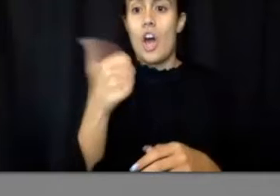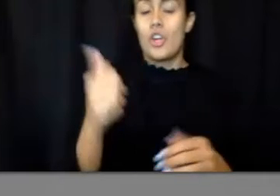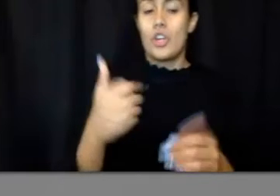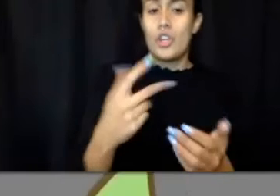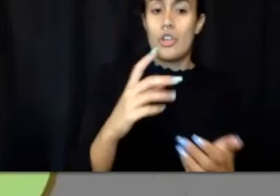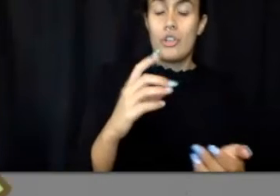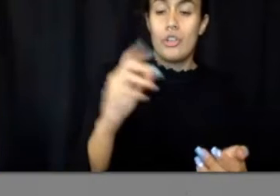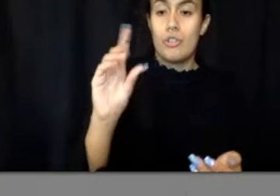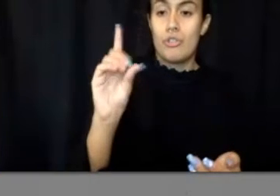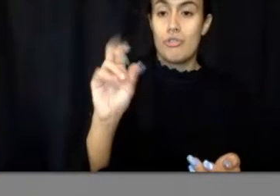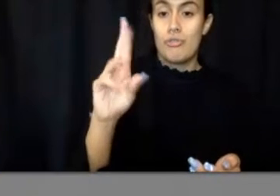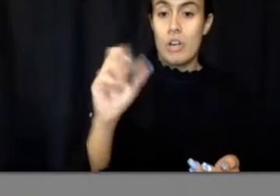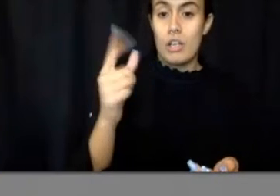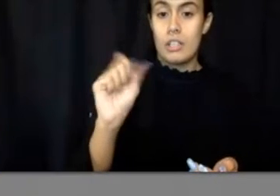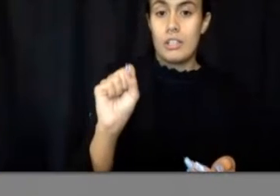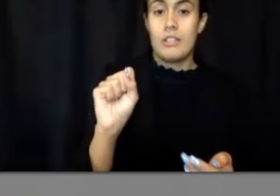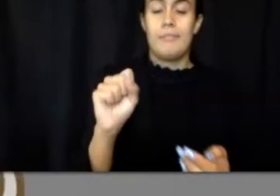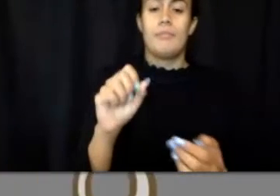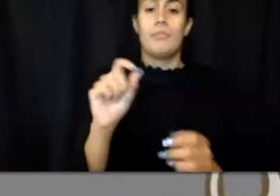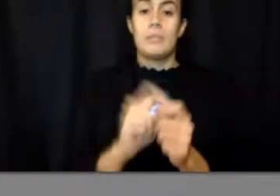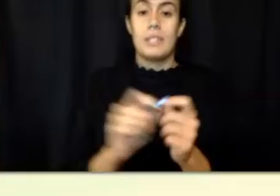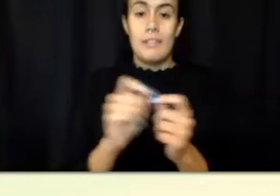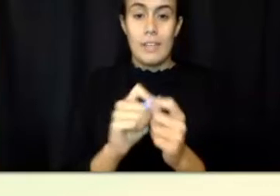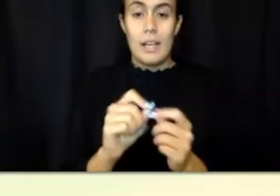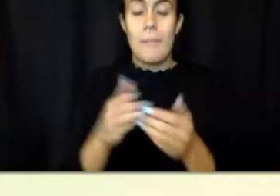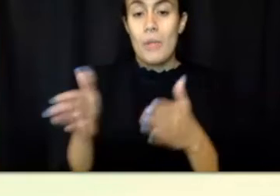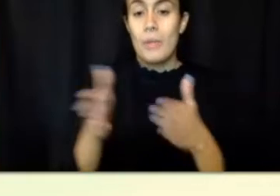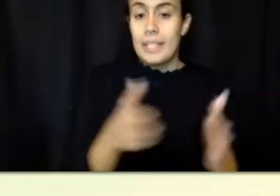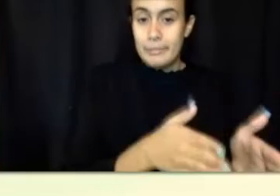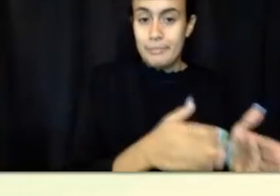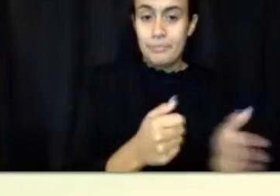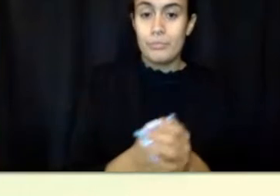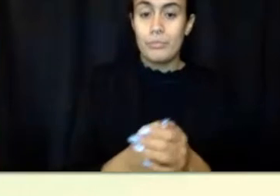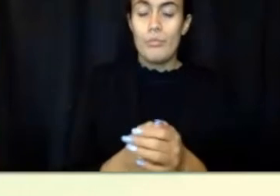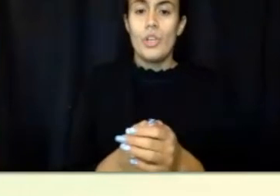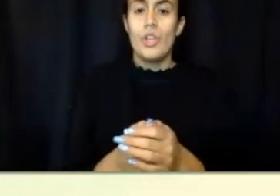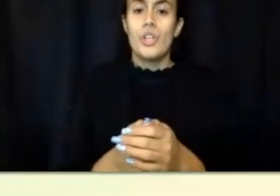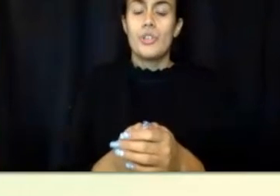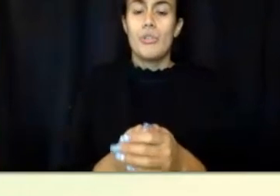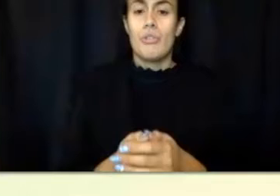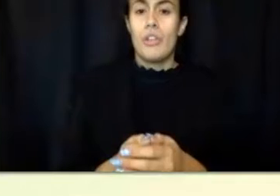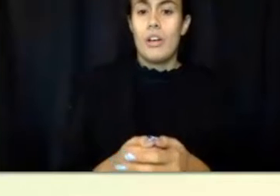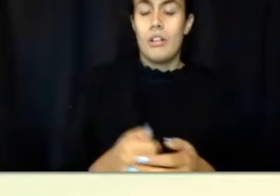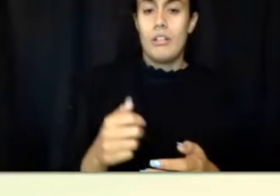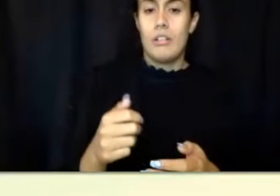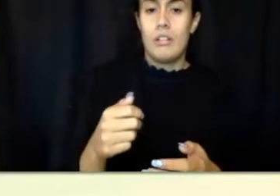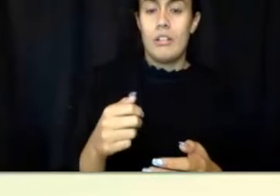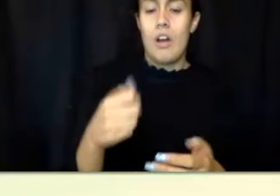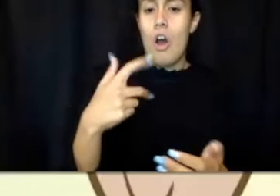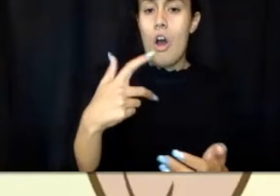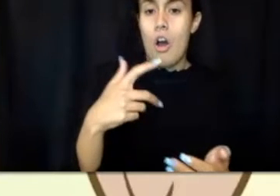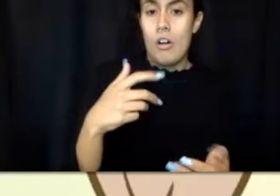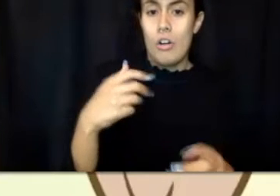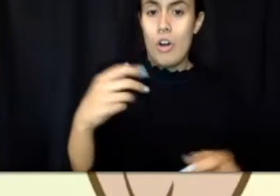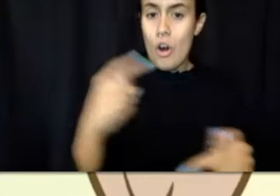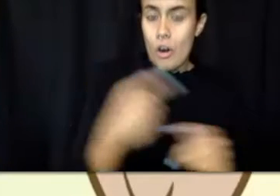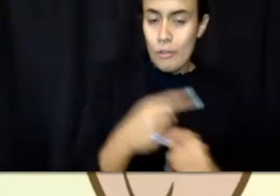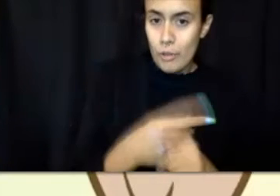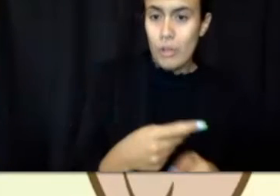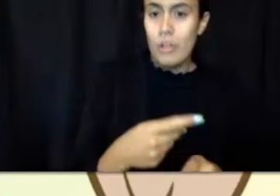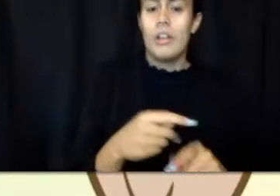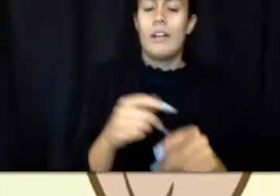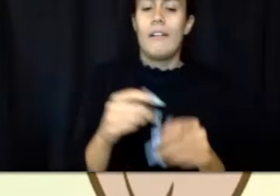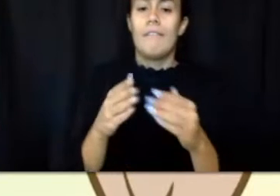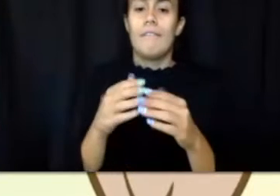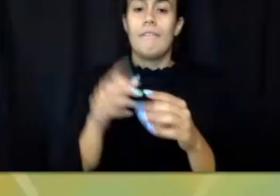effects through one or a few specific pathways. So the harmful effects, if any, vary considerably from